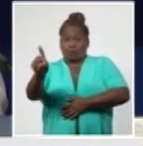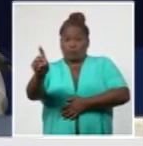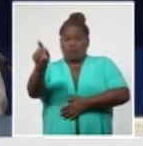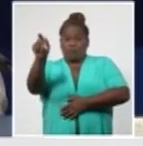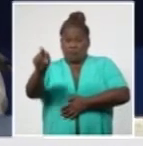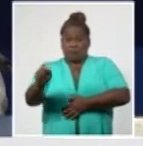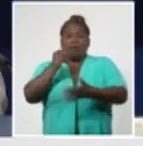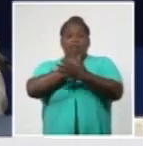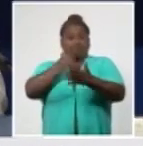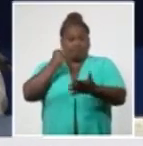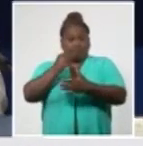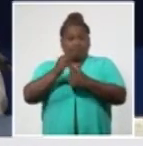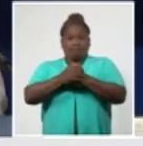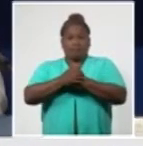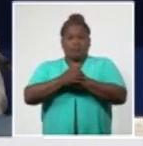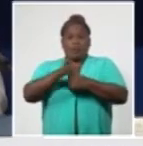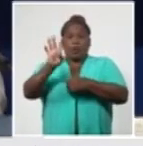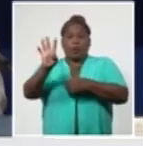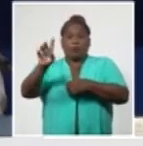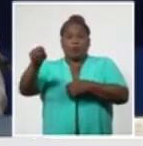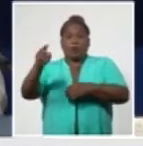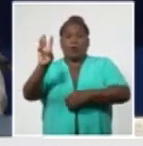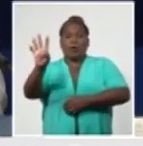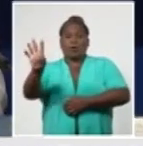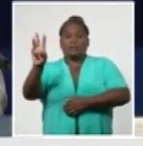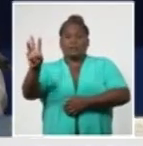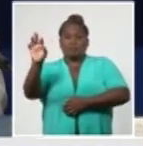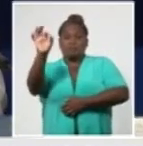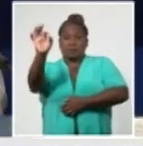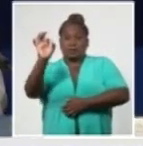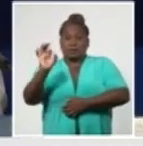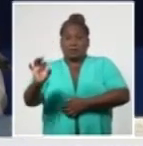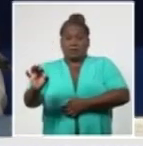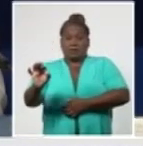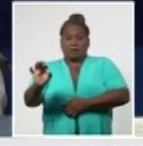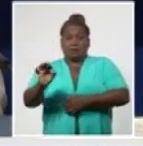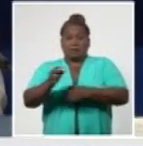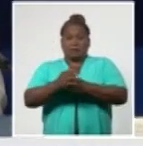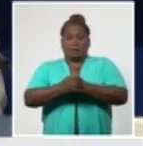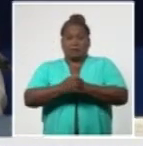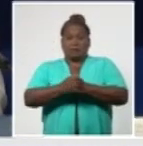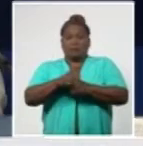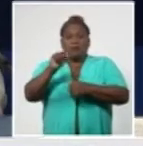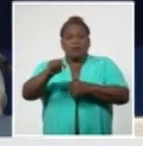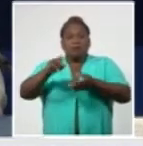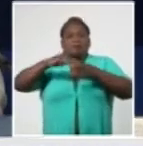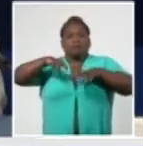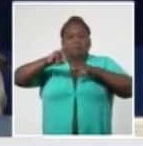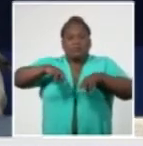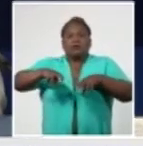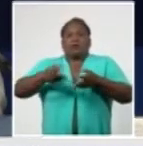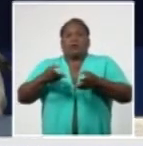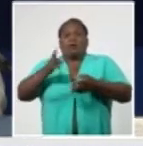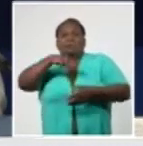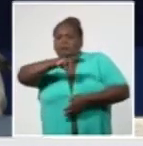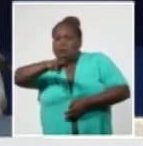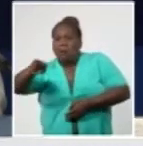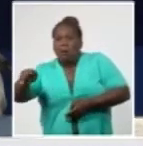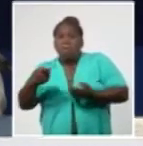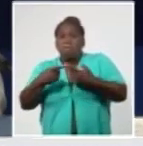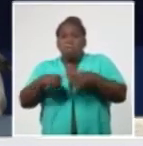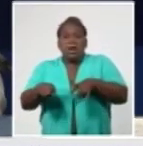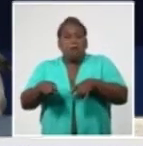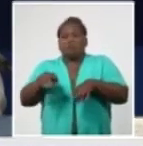88.4%. The number of confirmed cases, 101 cases